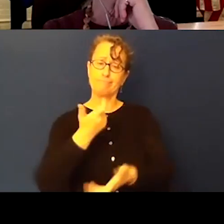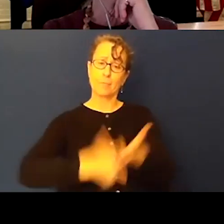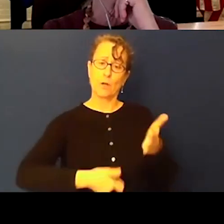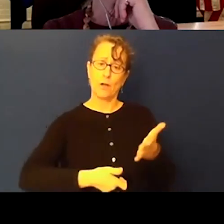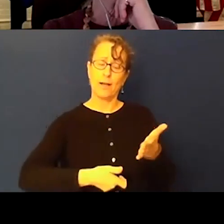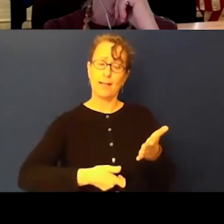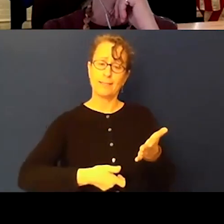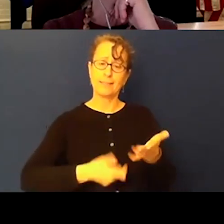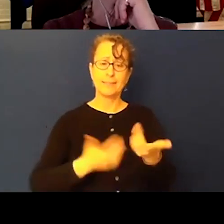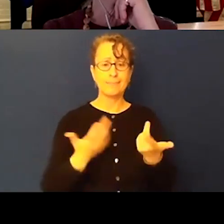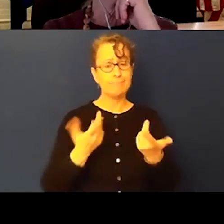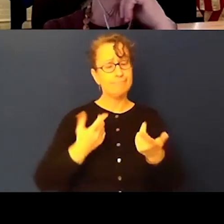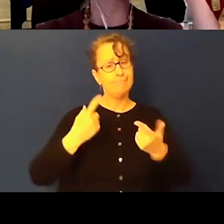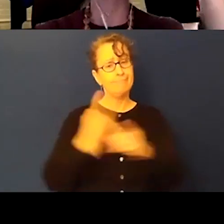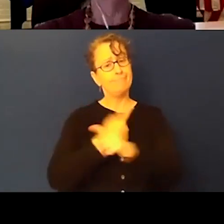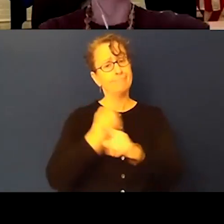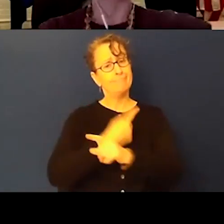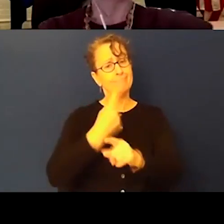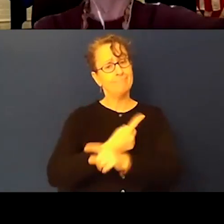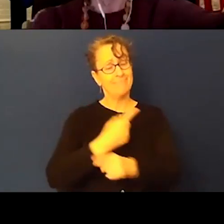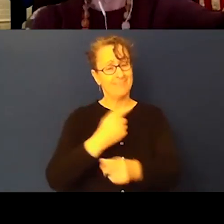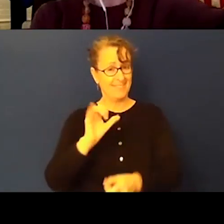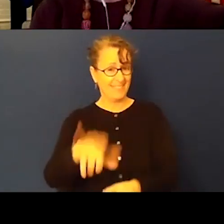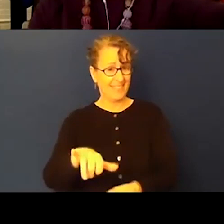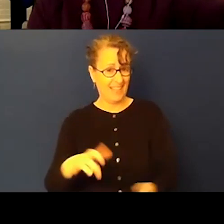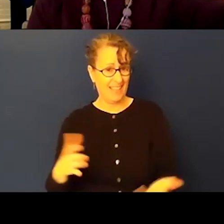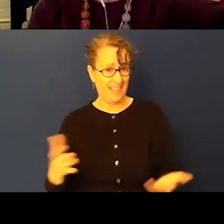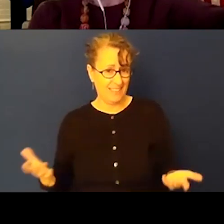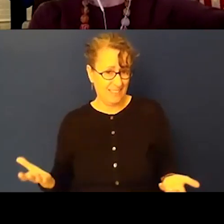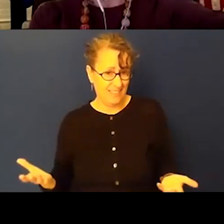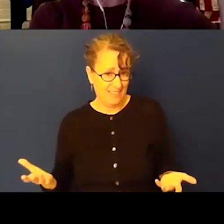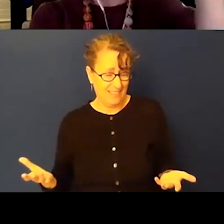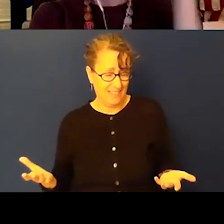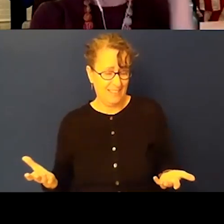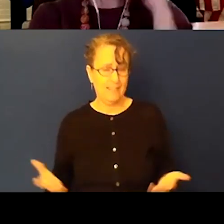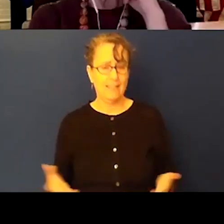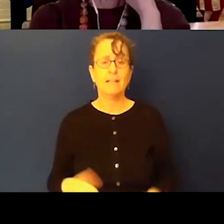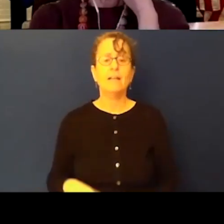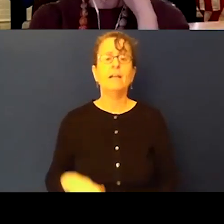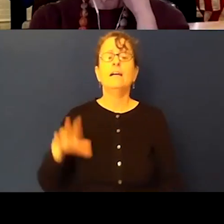Those are words that are sometimes used in situations like this.